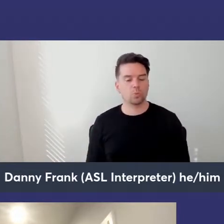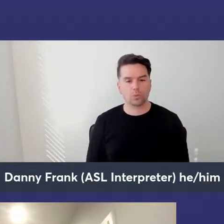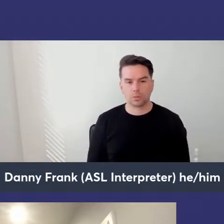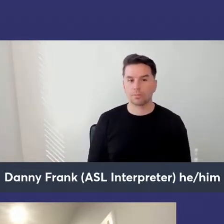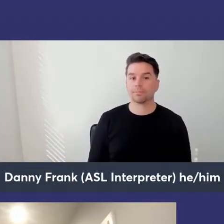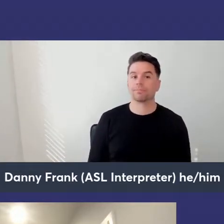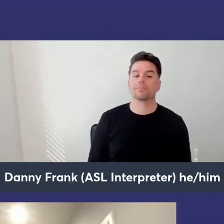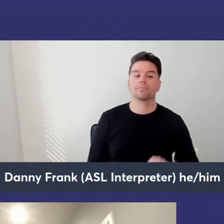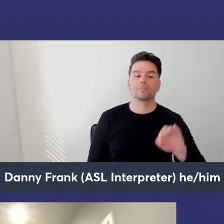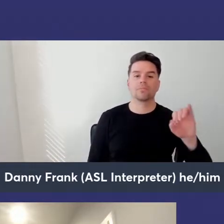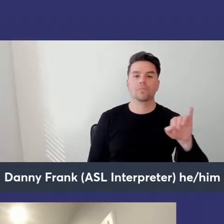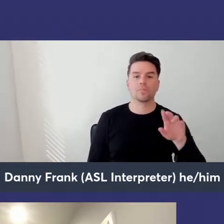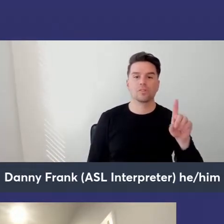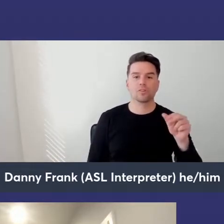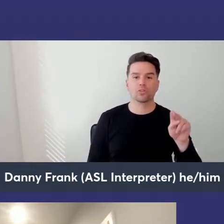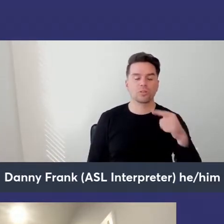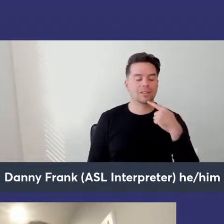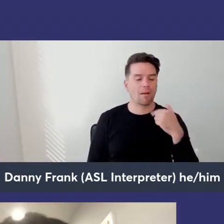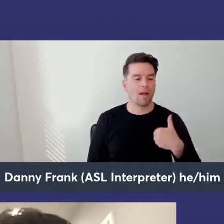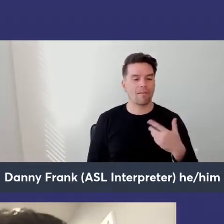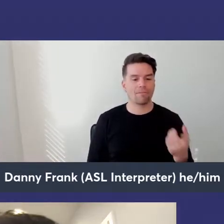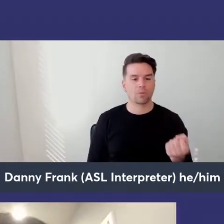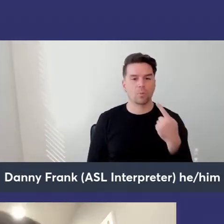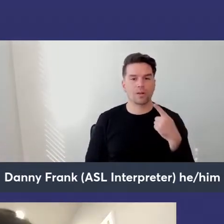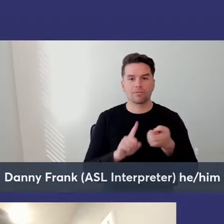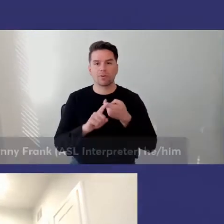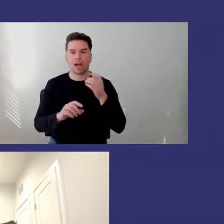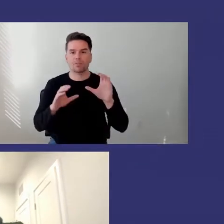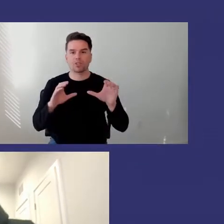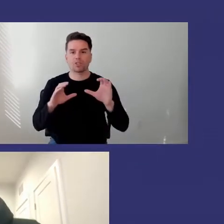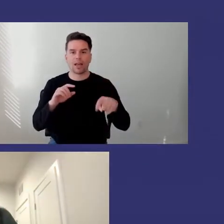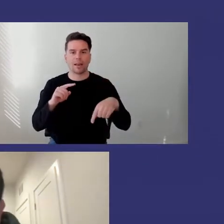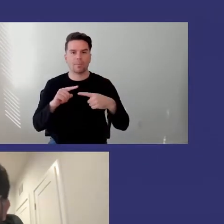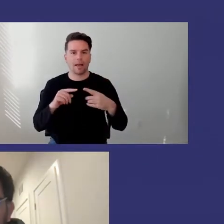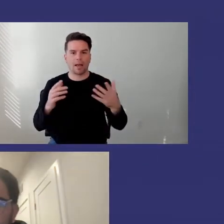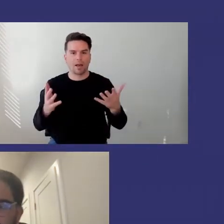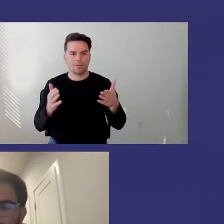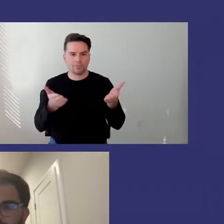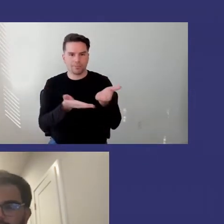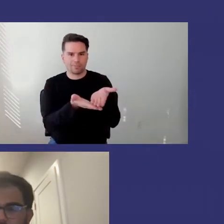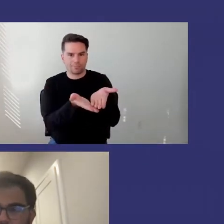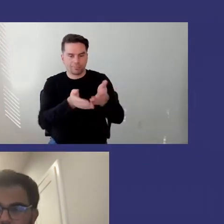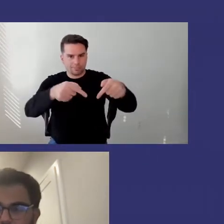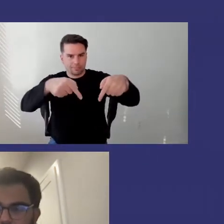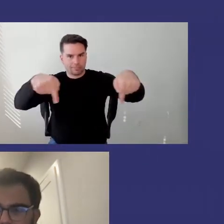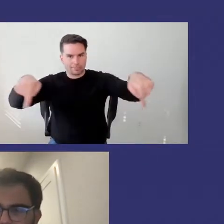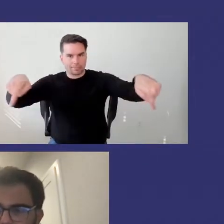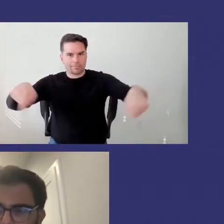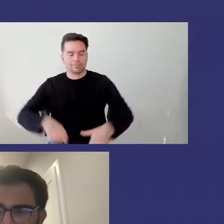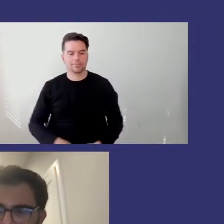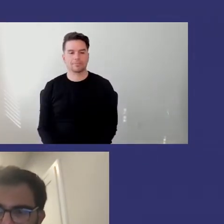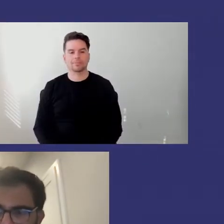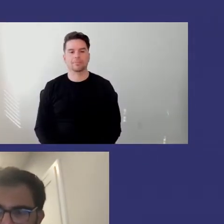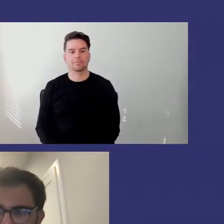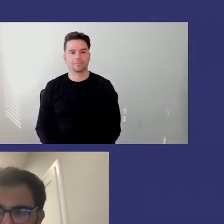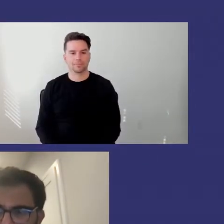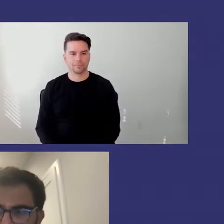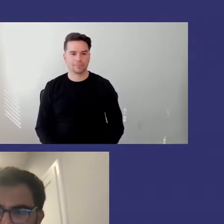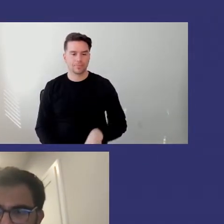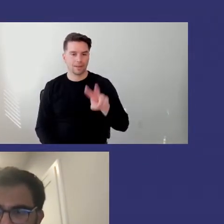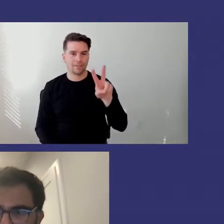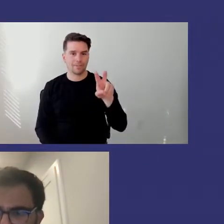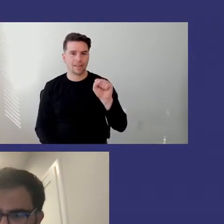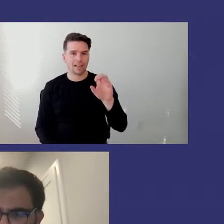actually got a question from the chat, which is about the VS Code integration with